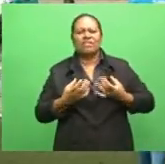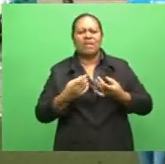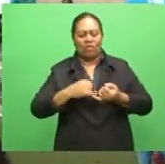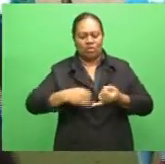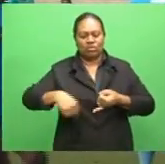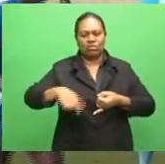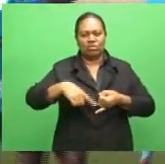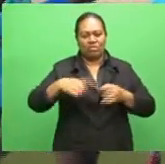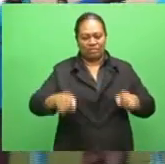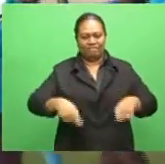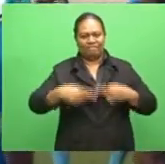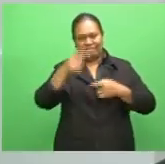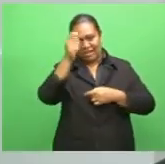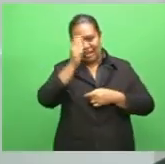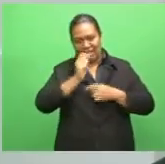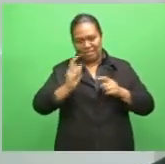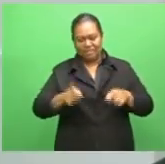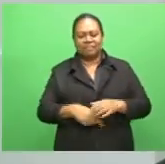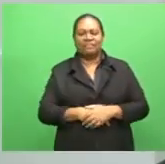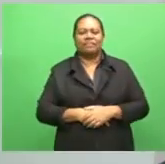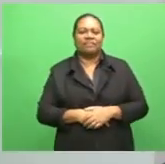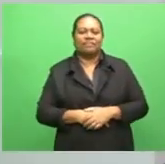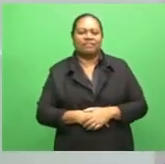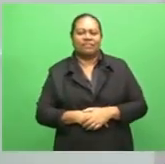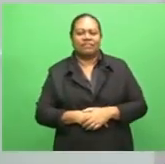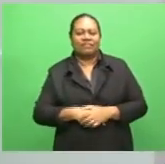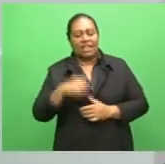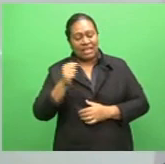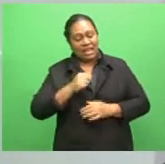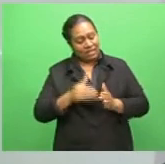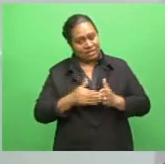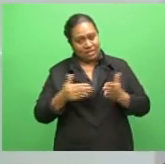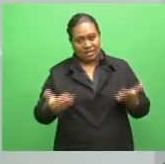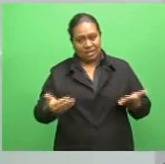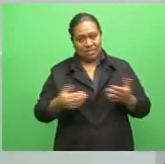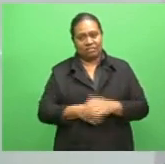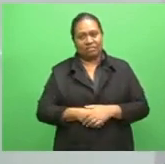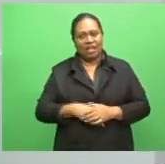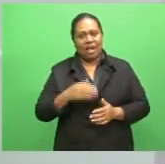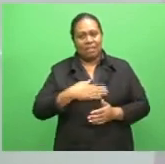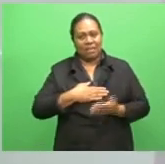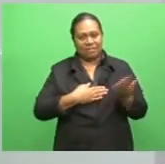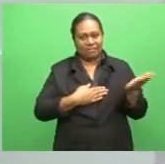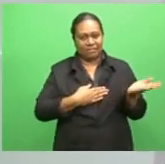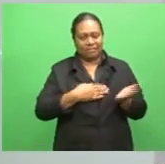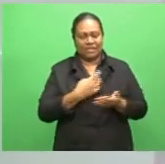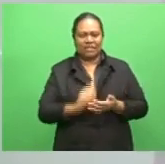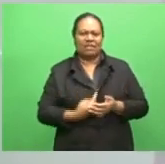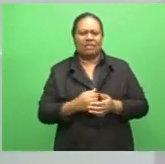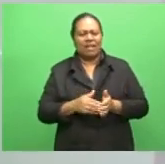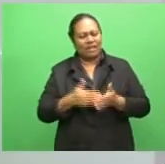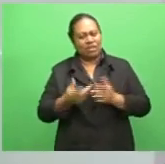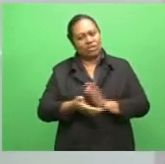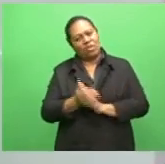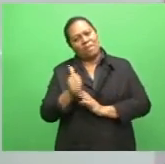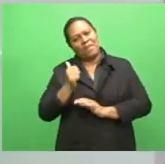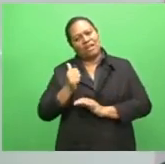Club competition. Yes, for the timing for myself, I'm just back at the